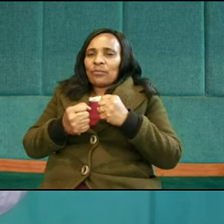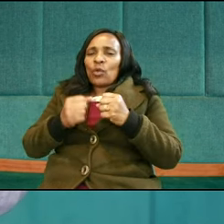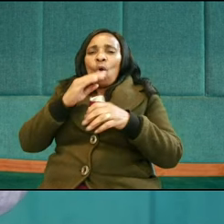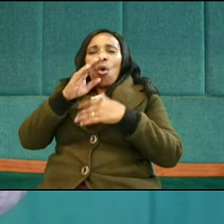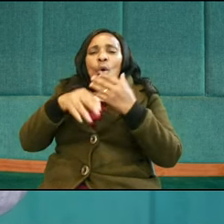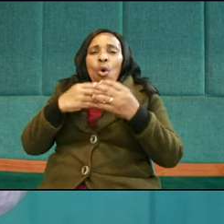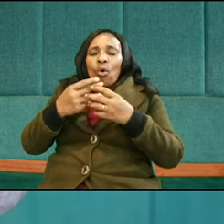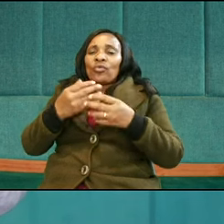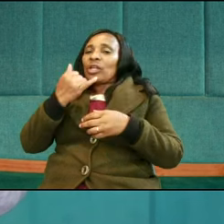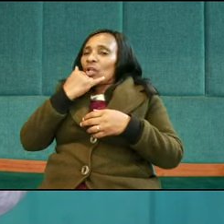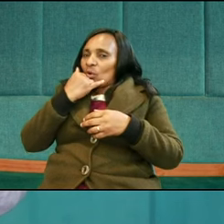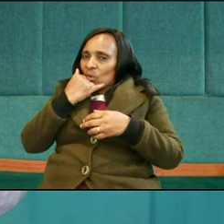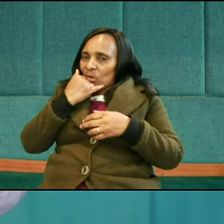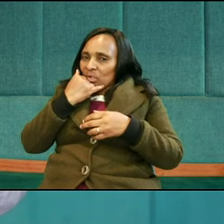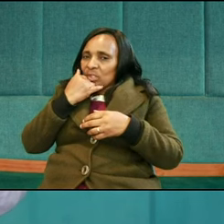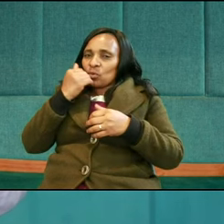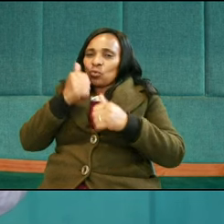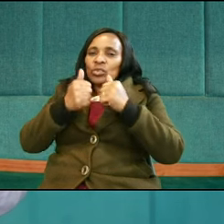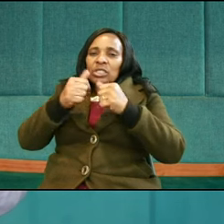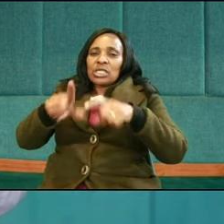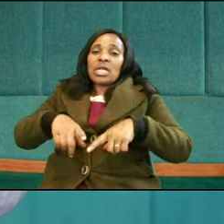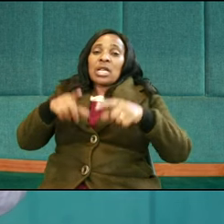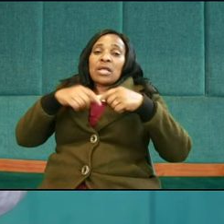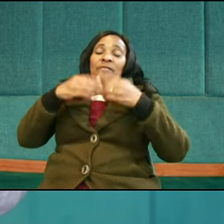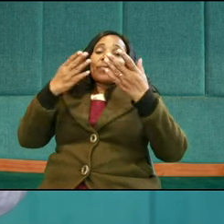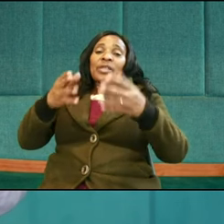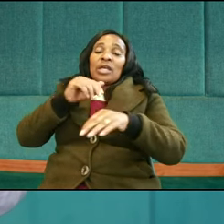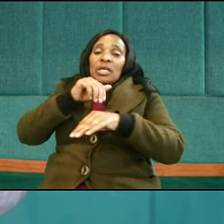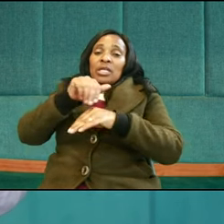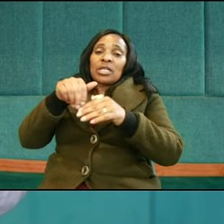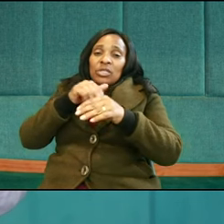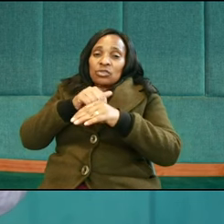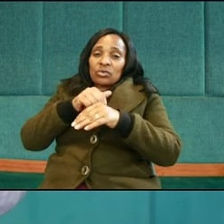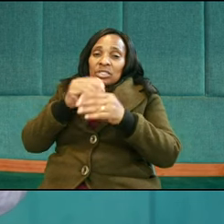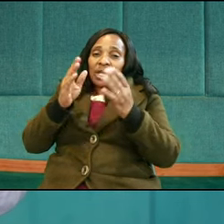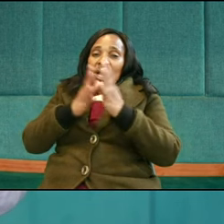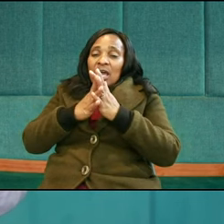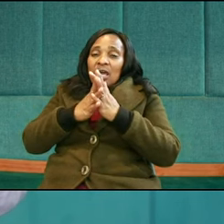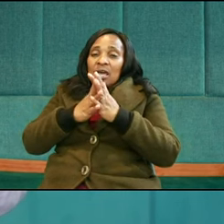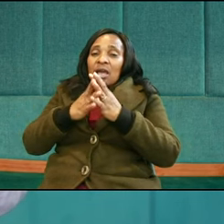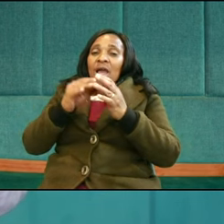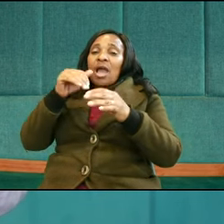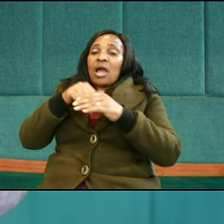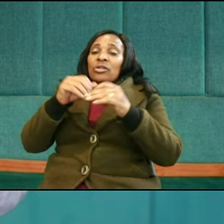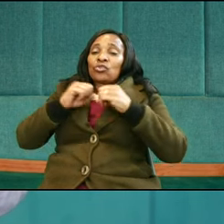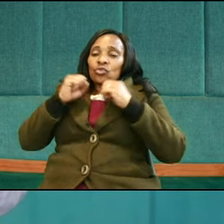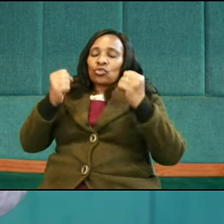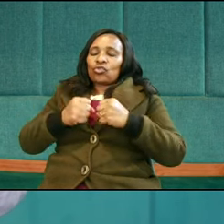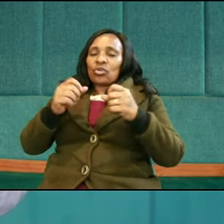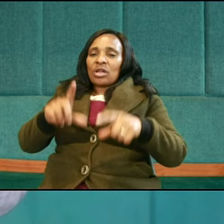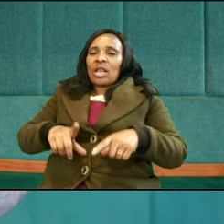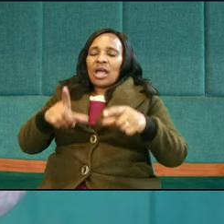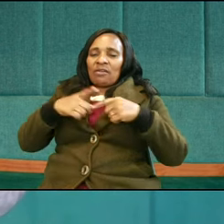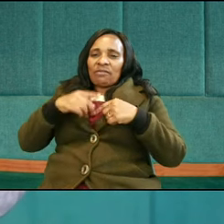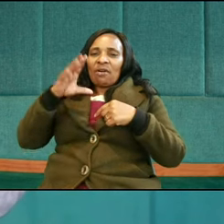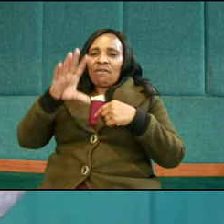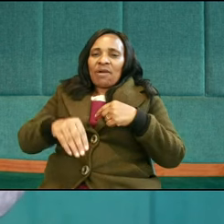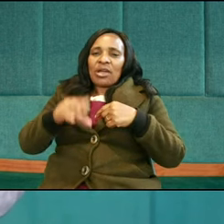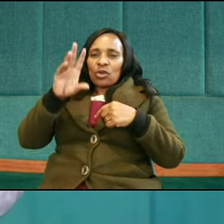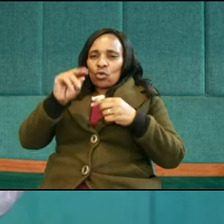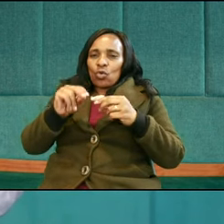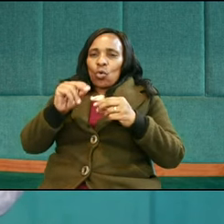the evils that now exist in nations and in social life would find no